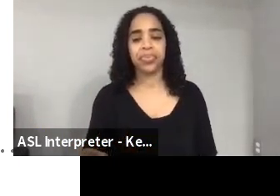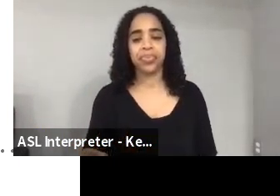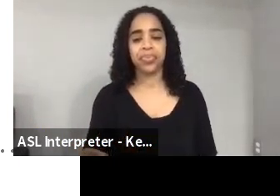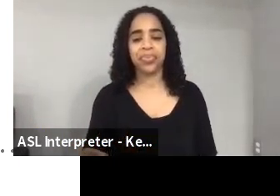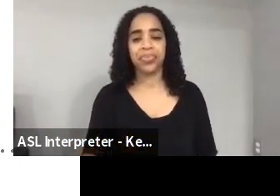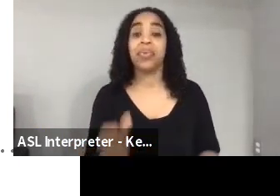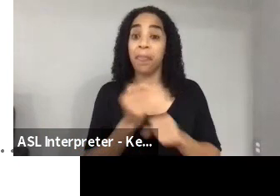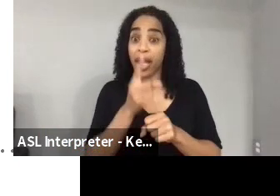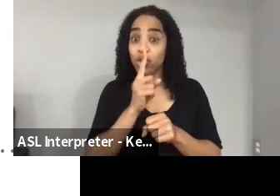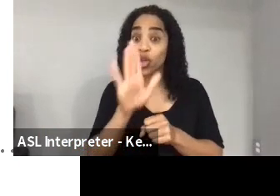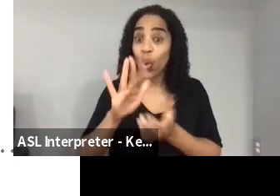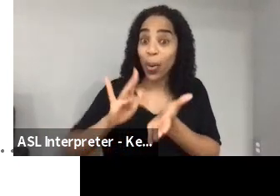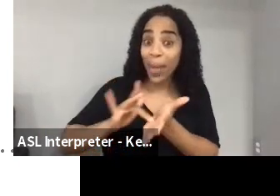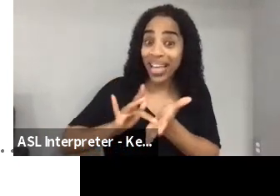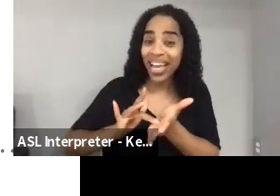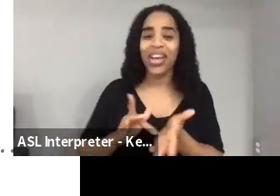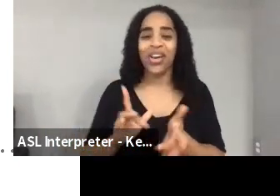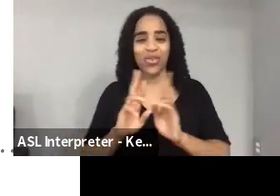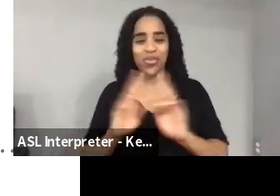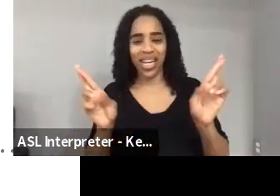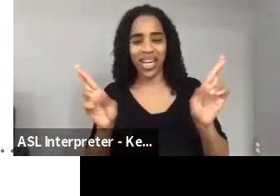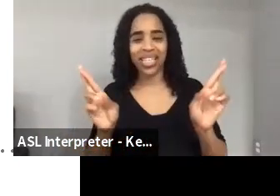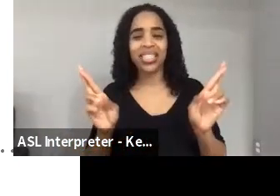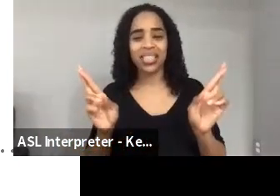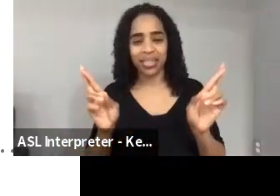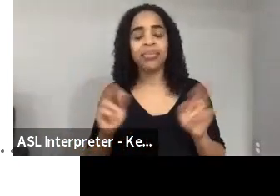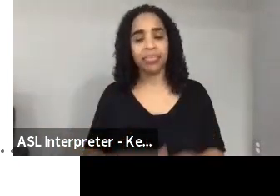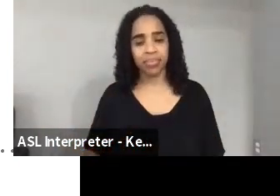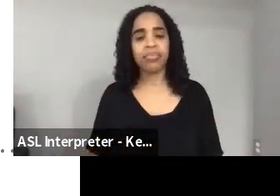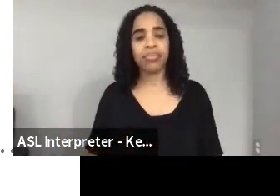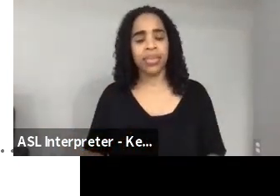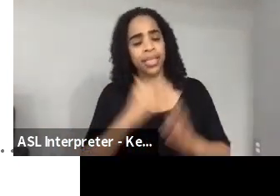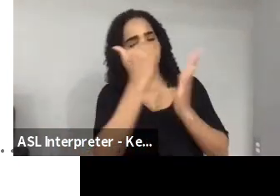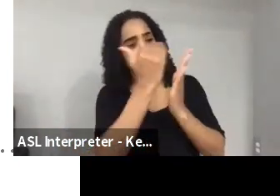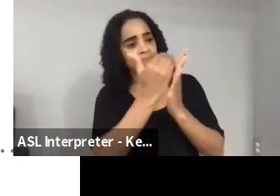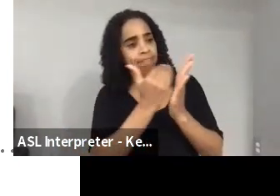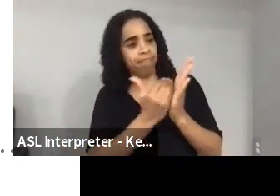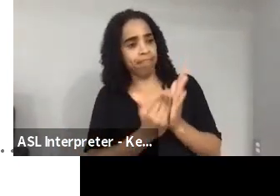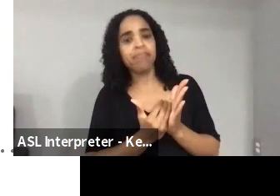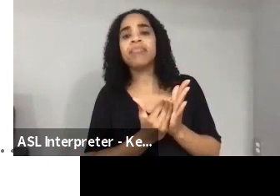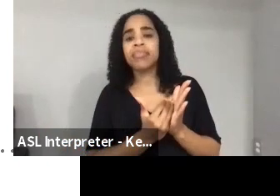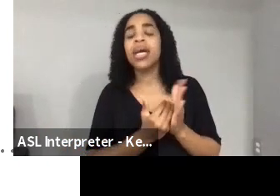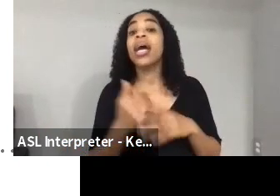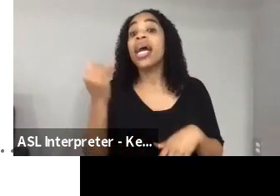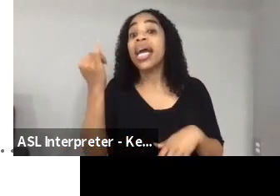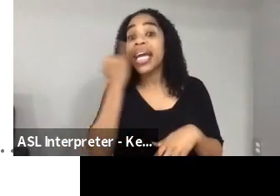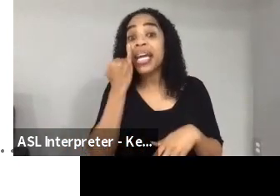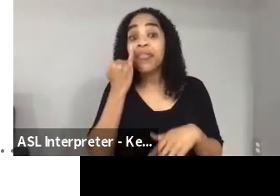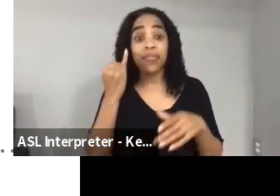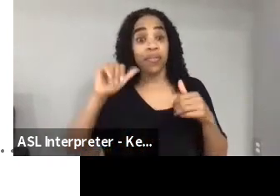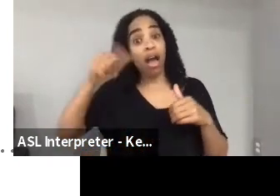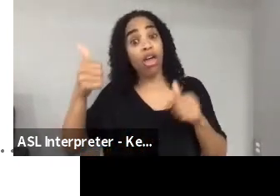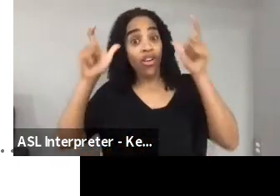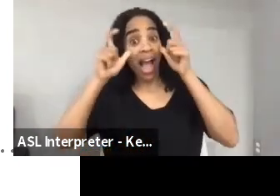your medications. Probably that's going to be on a list so you know what to grab. If you have an extra set of eyeglasses, that could go in